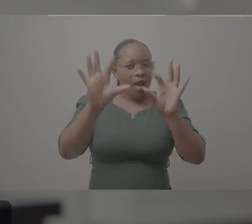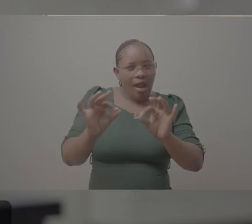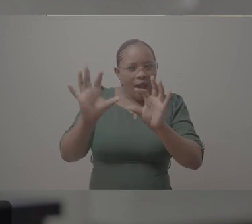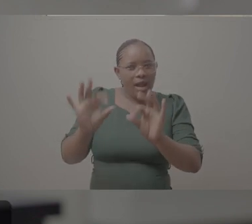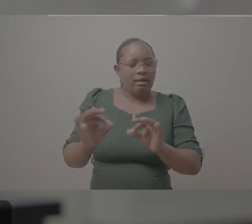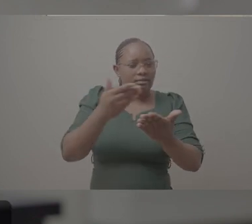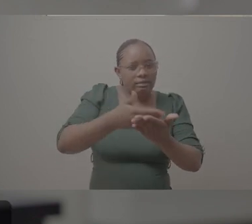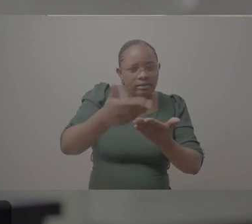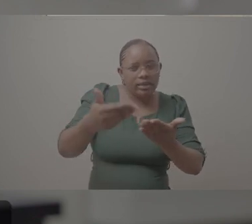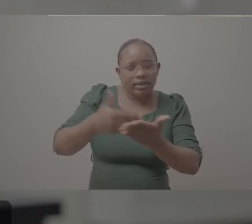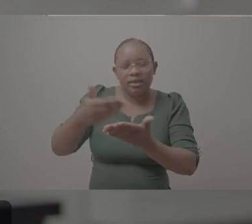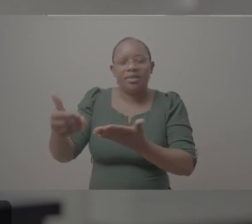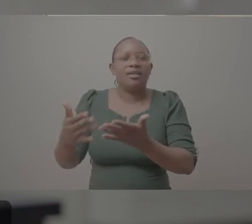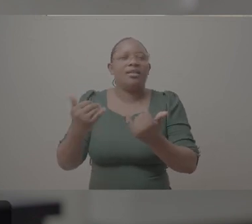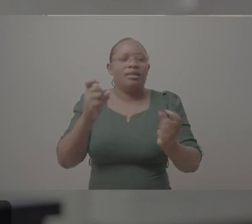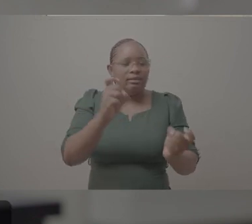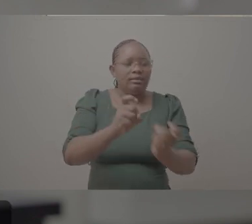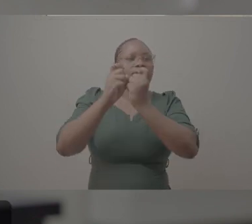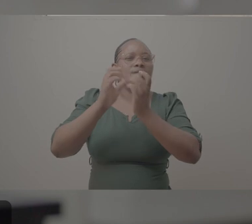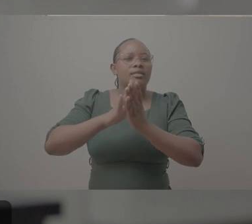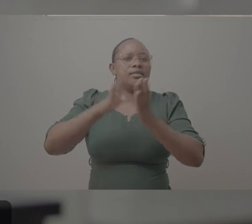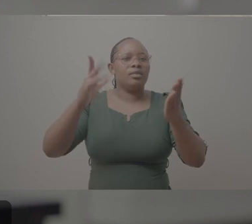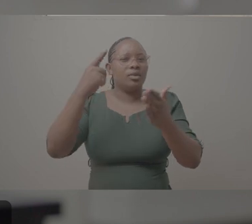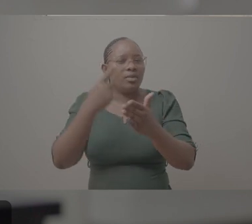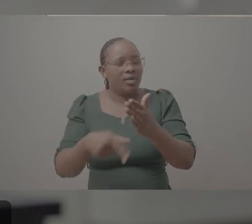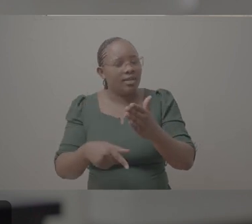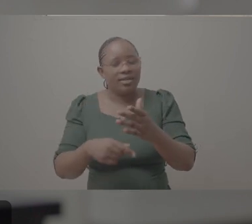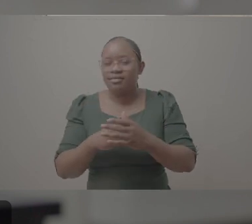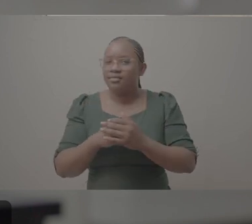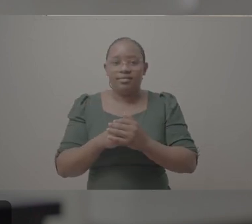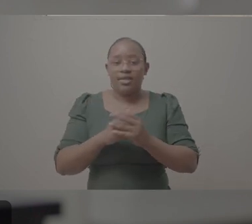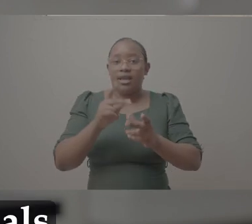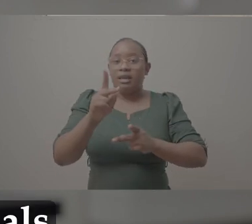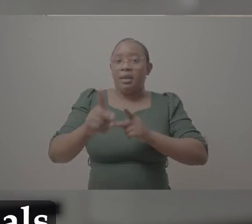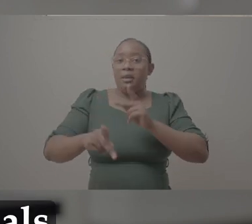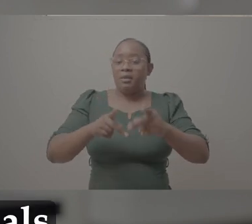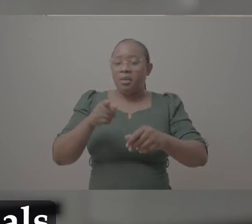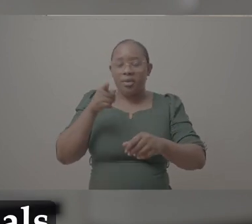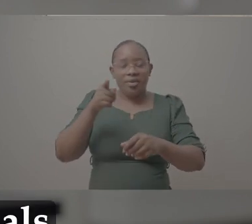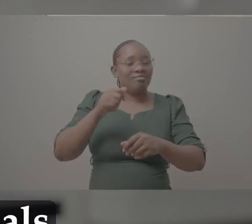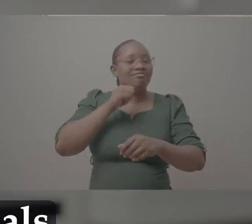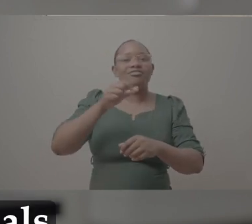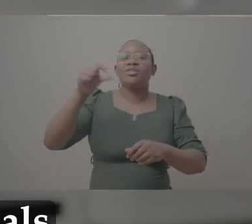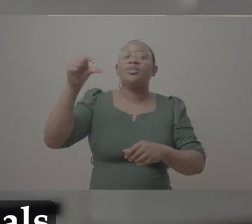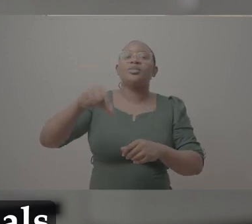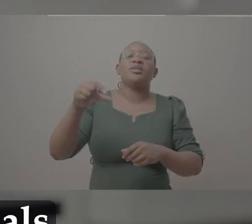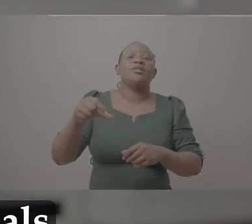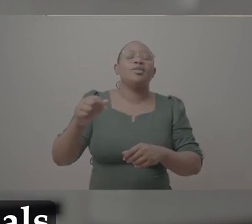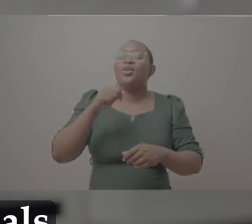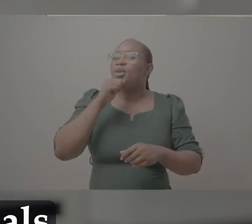buying. So the biggest challenge or irregularity is you have personnel who are not